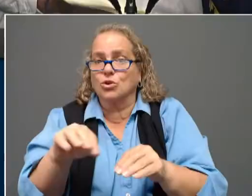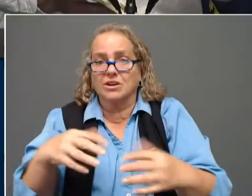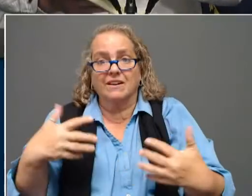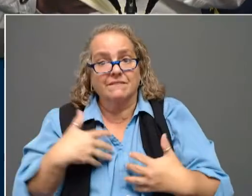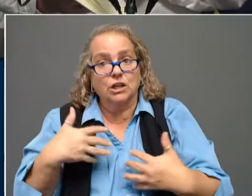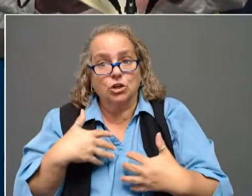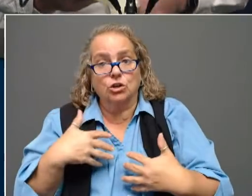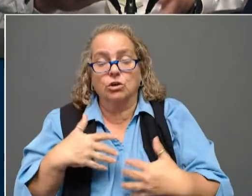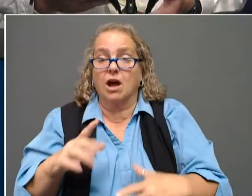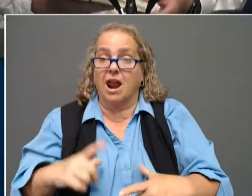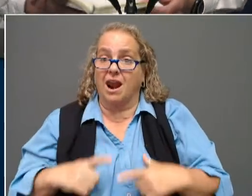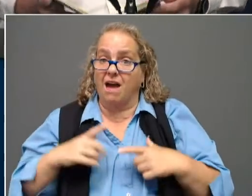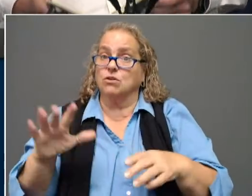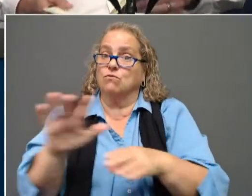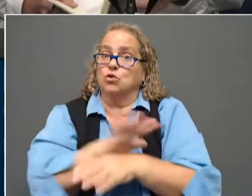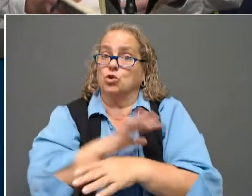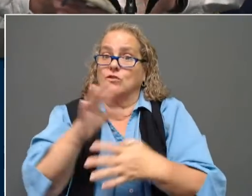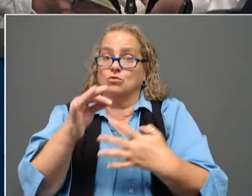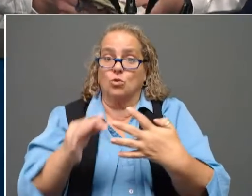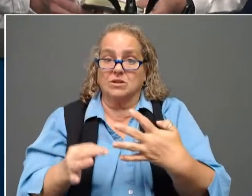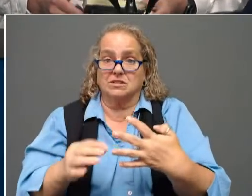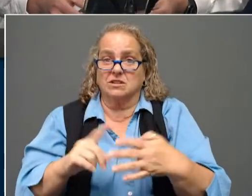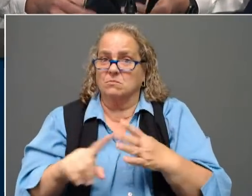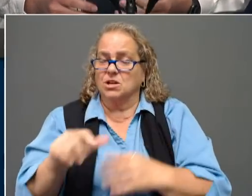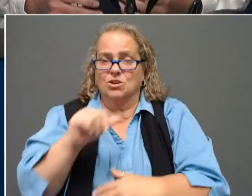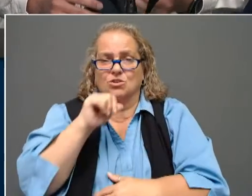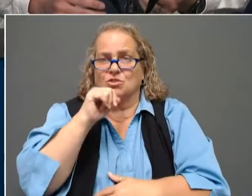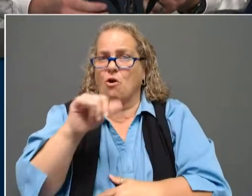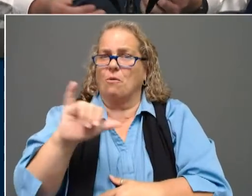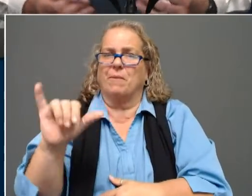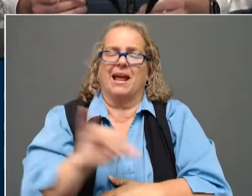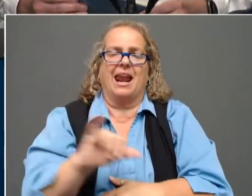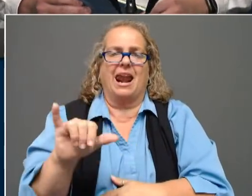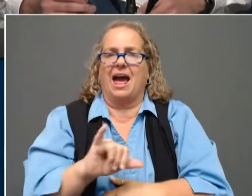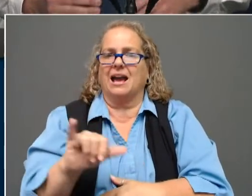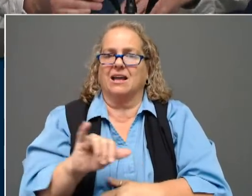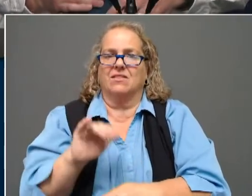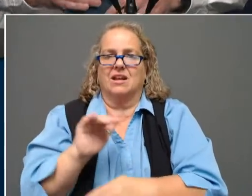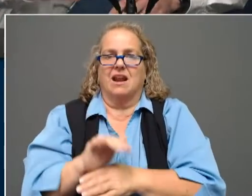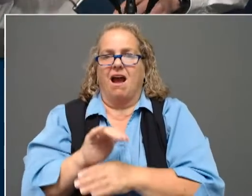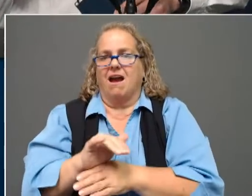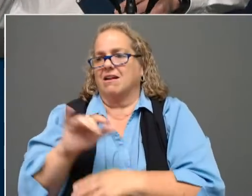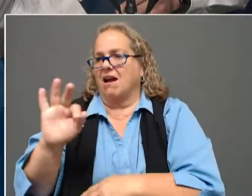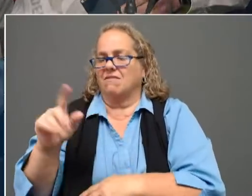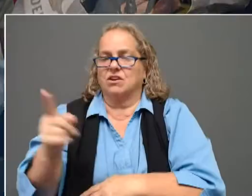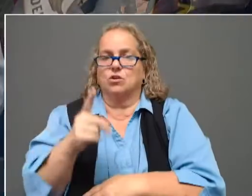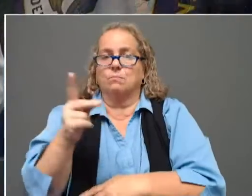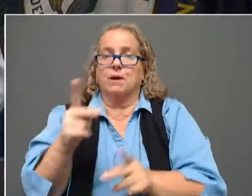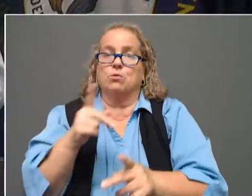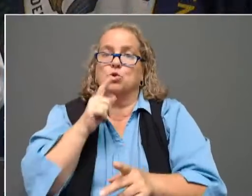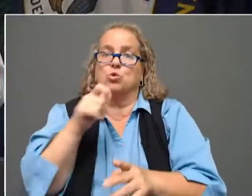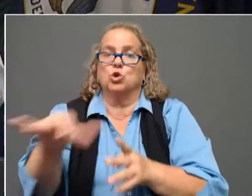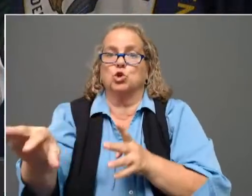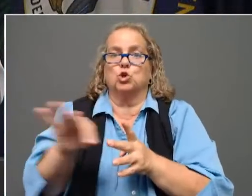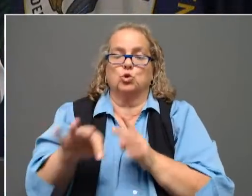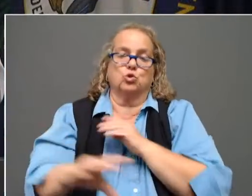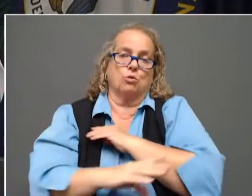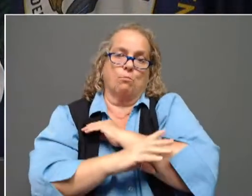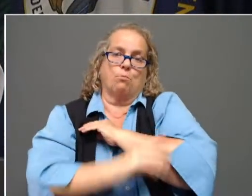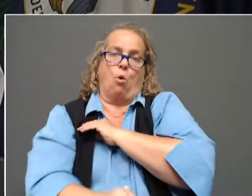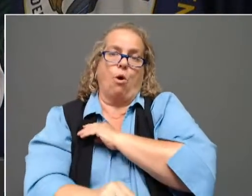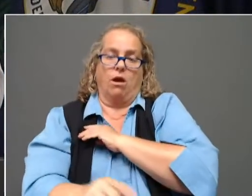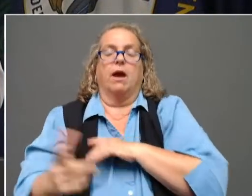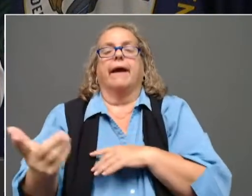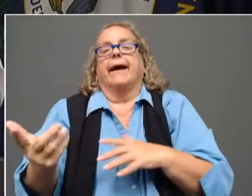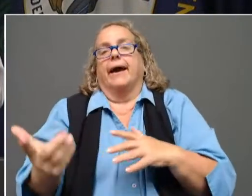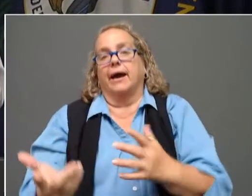choices, but don't be like the knight in Indiana Jones where they say he chose poorly or she chose poorly. This is one of those things